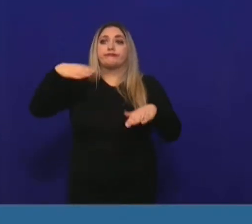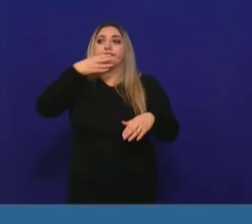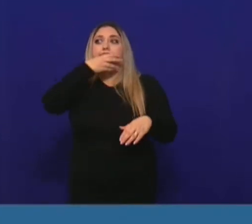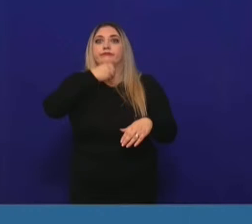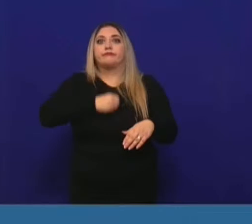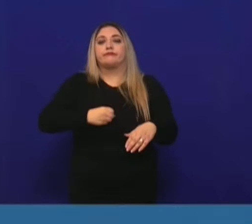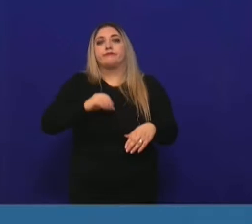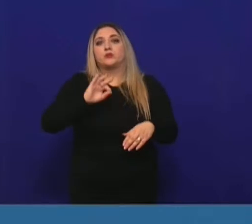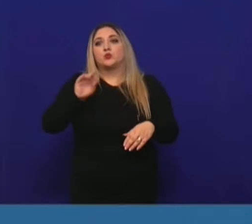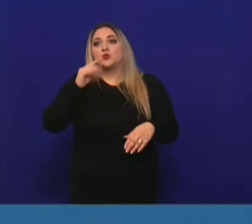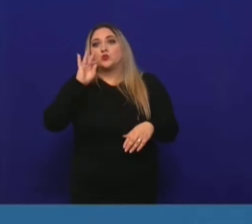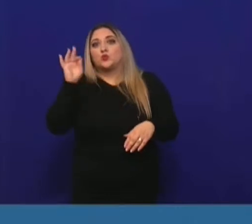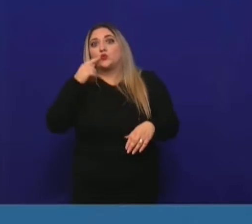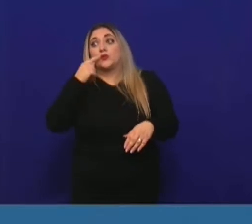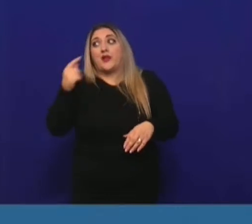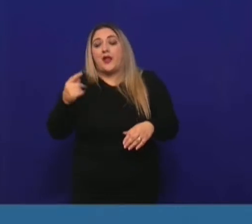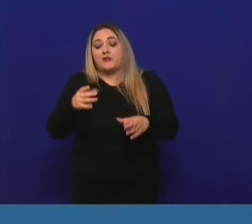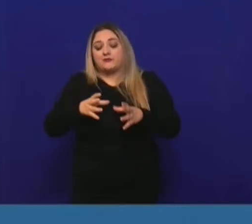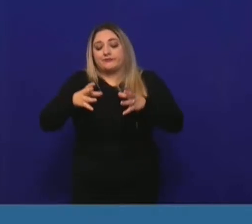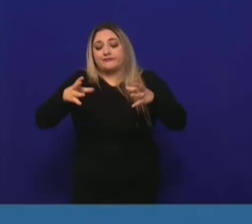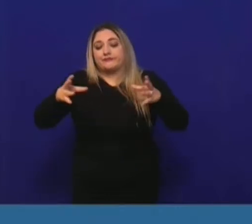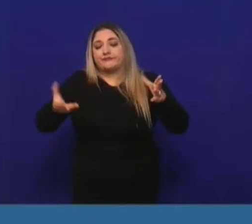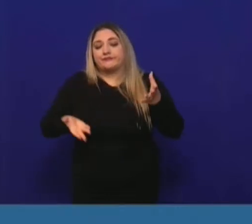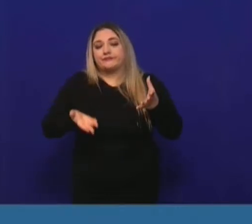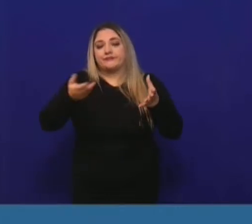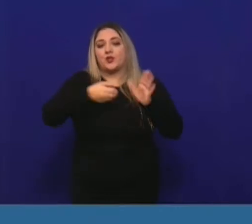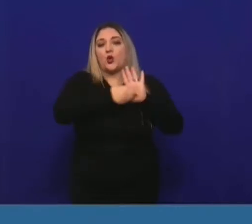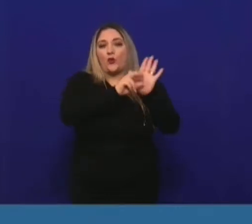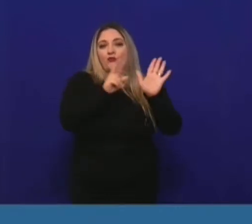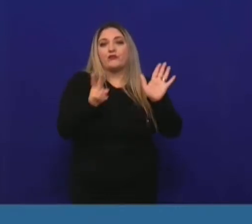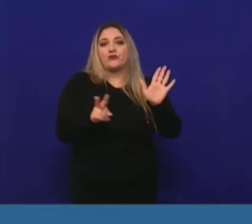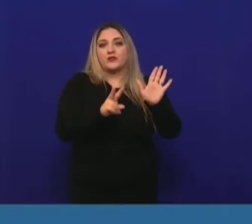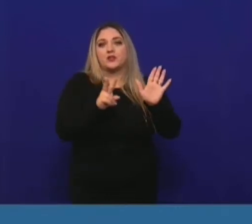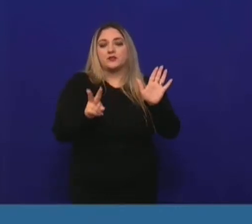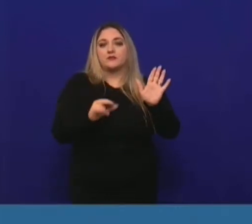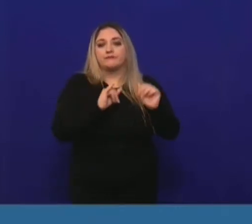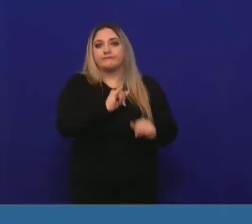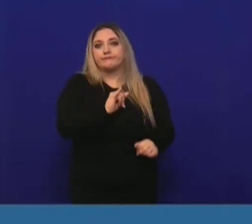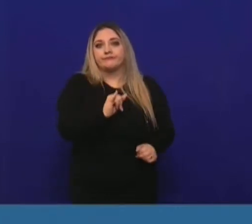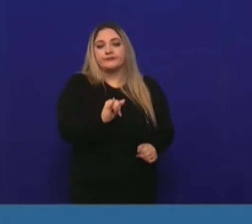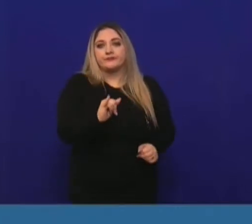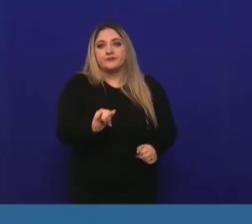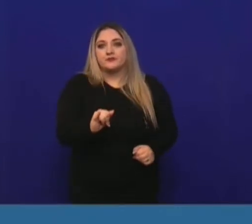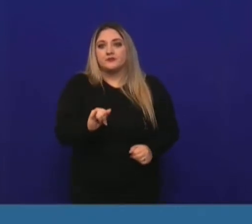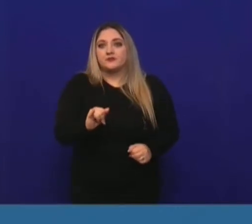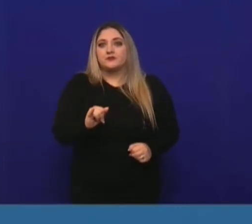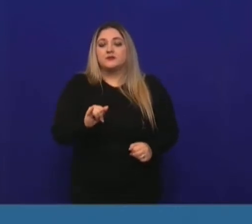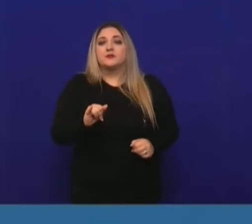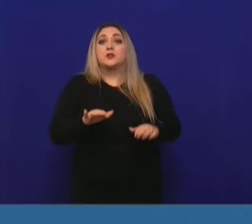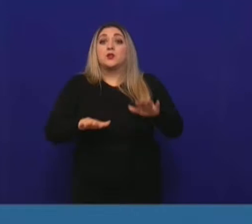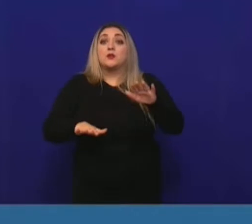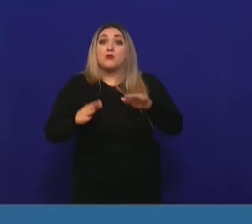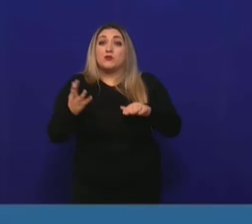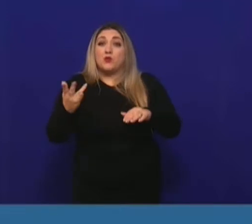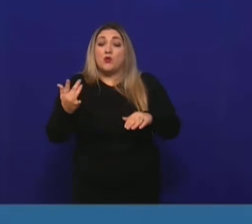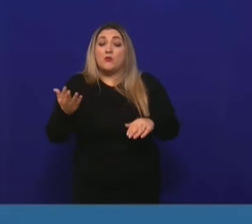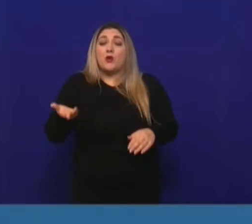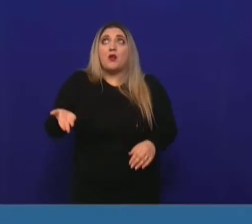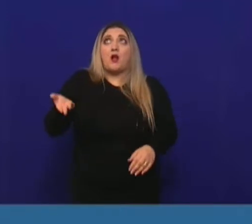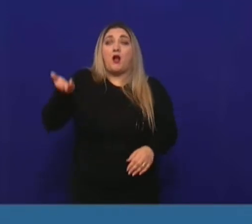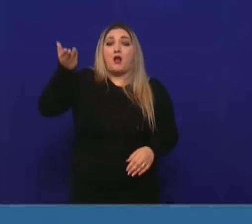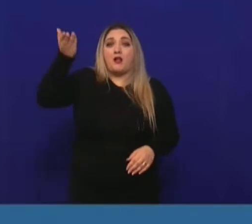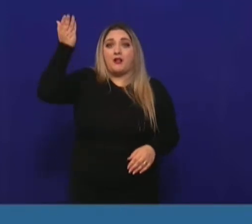well, whereby currently the number of moving average is